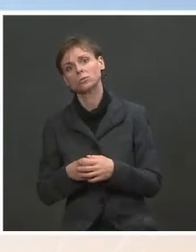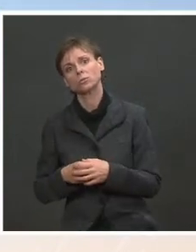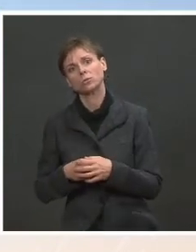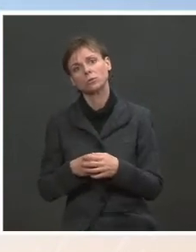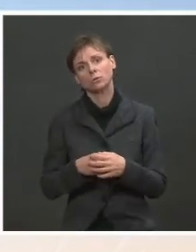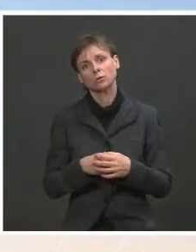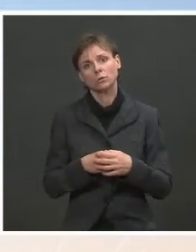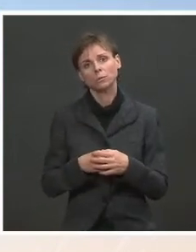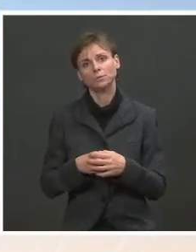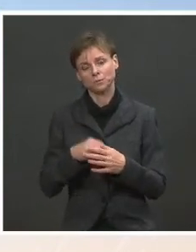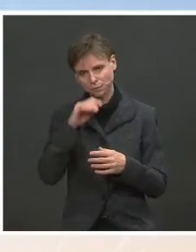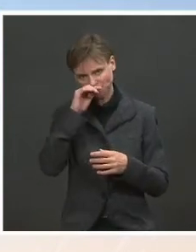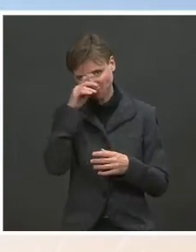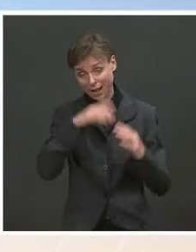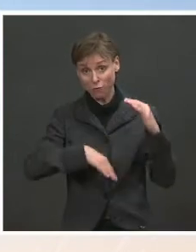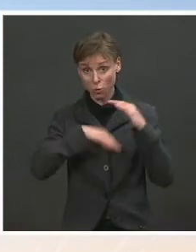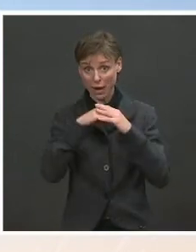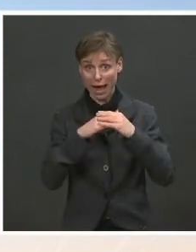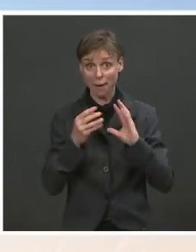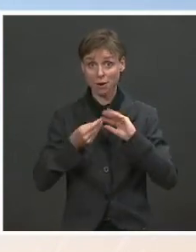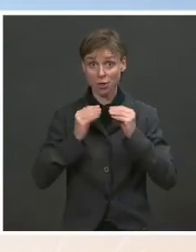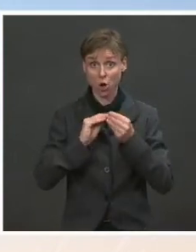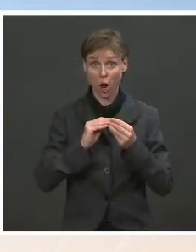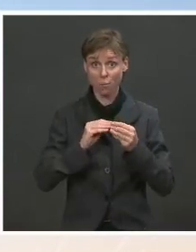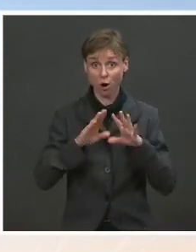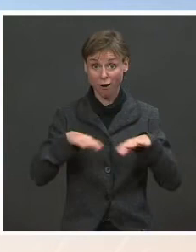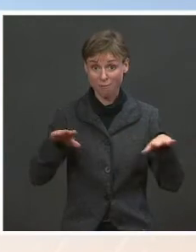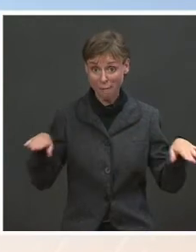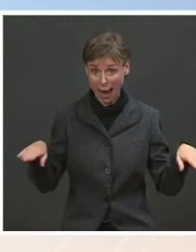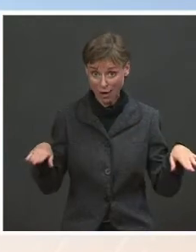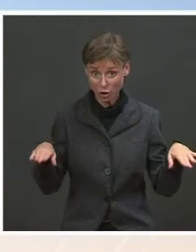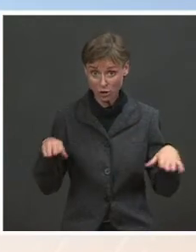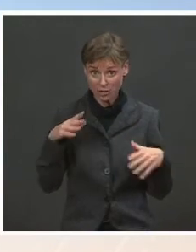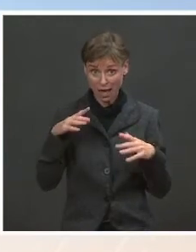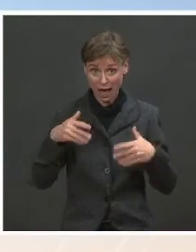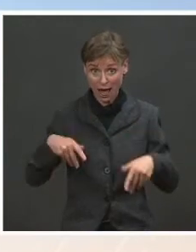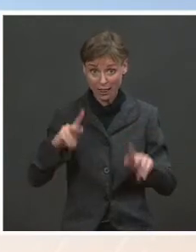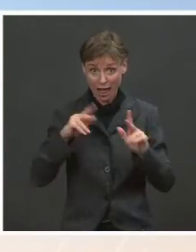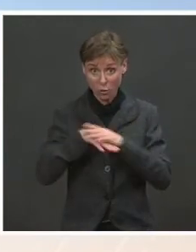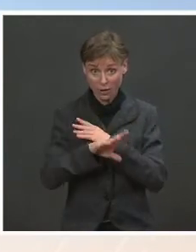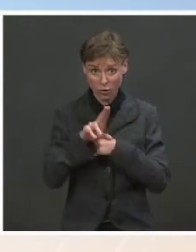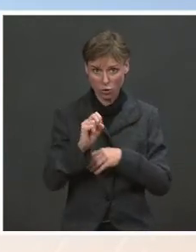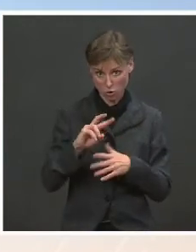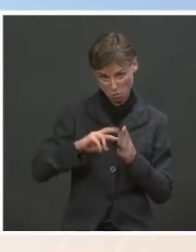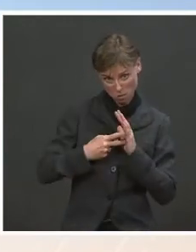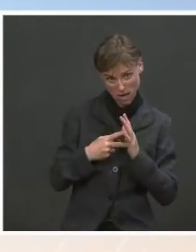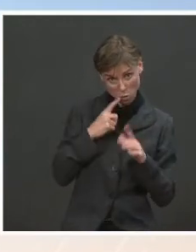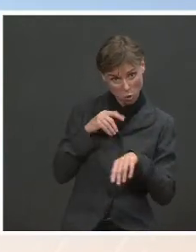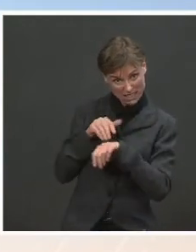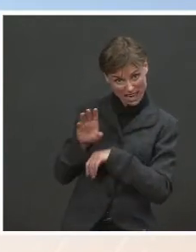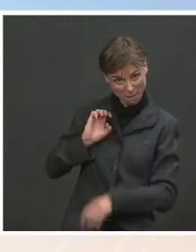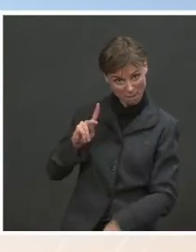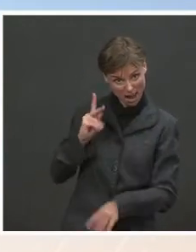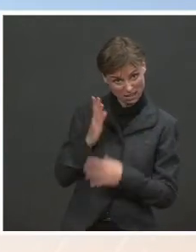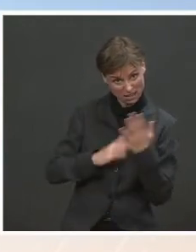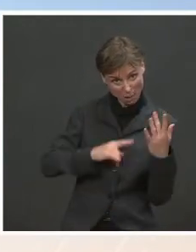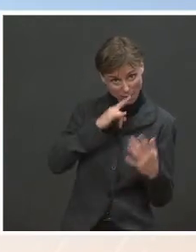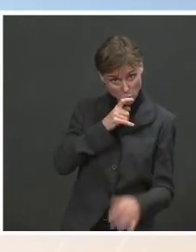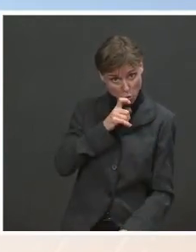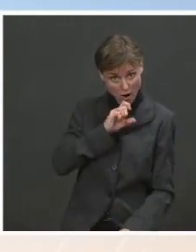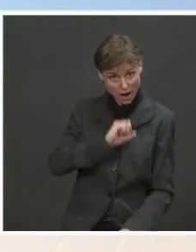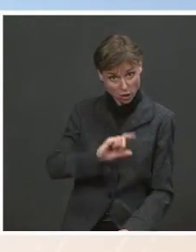going to be allowed into the U.S.? A limit or a cap? Should we send some kids who are 10 back at a certain point? Is that what you're asking